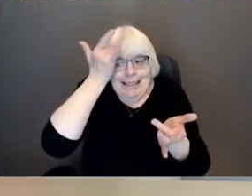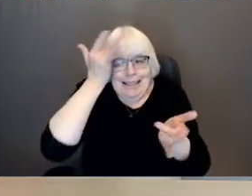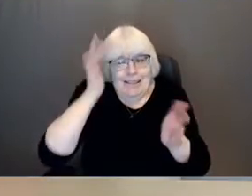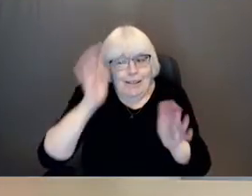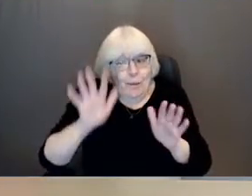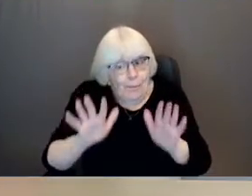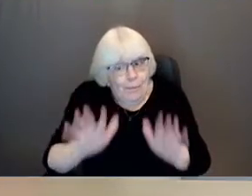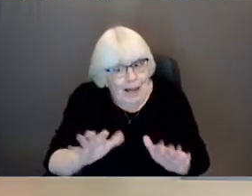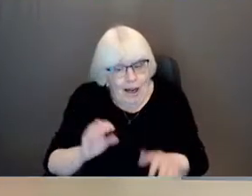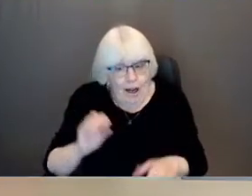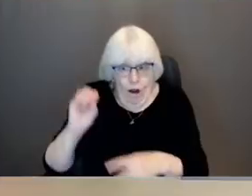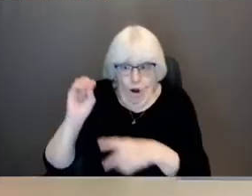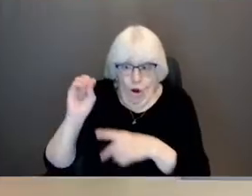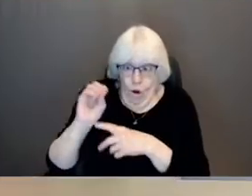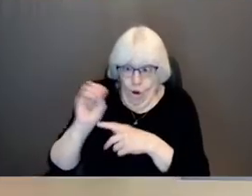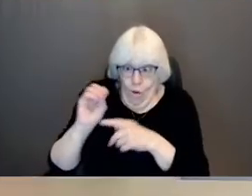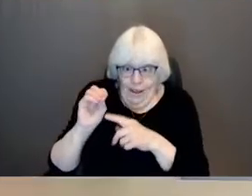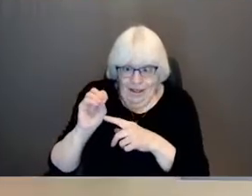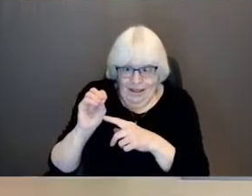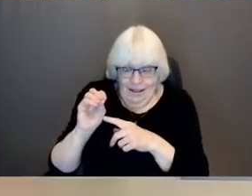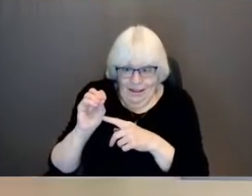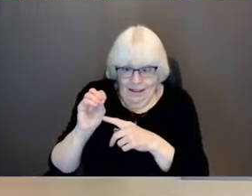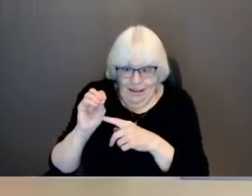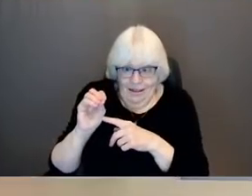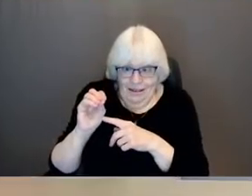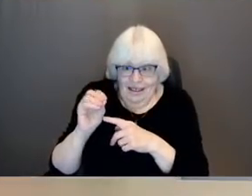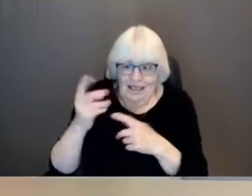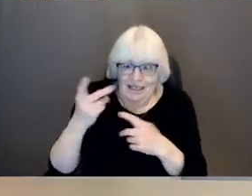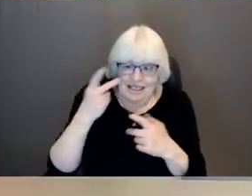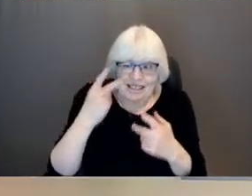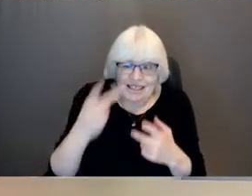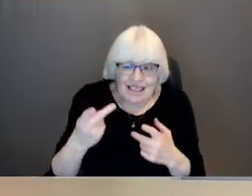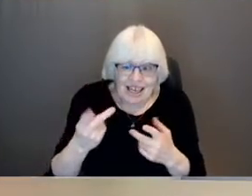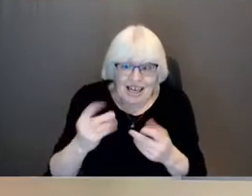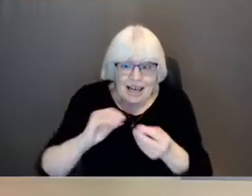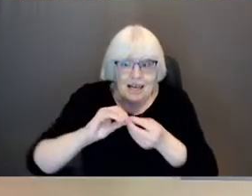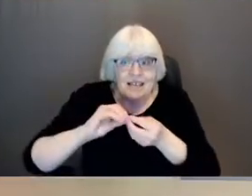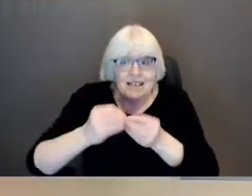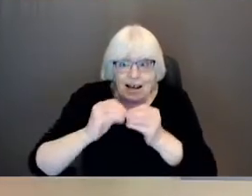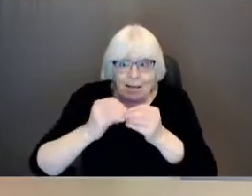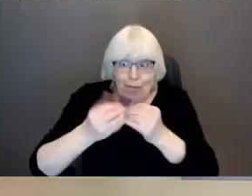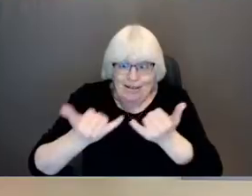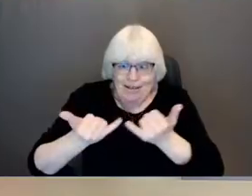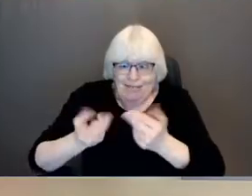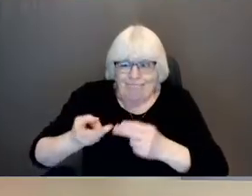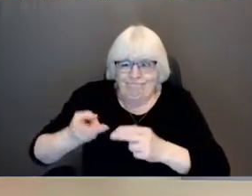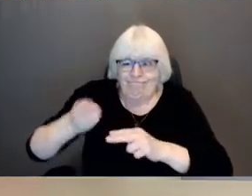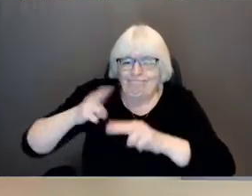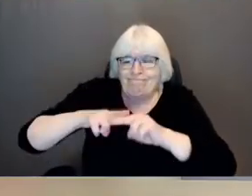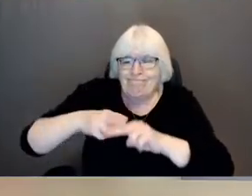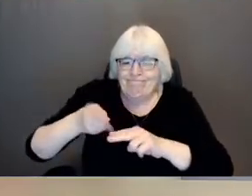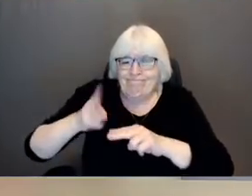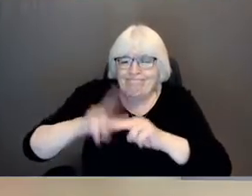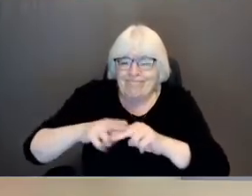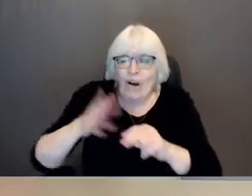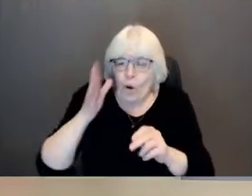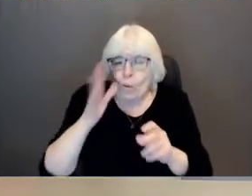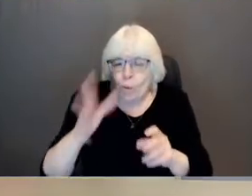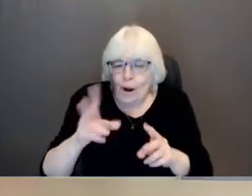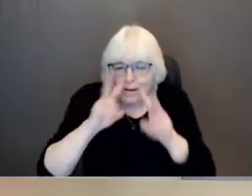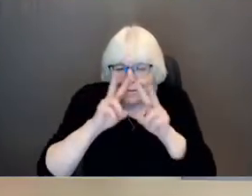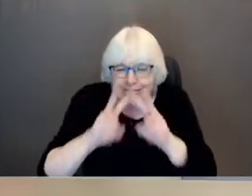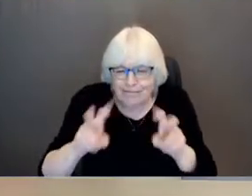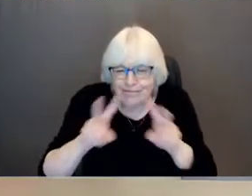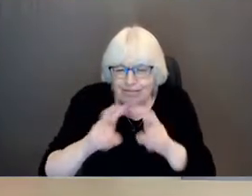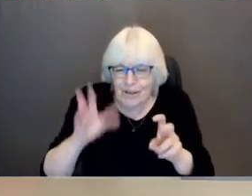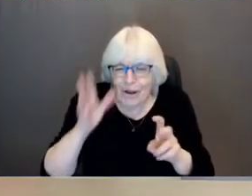of course, in PEI with these cases. And I do have a quick question about masks, but I had a follow-up to that. Do we know how many